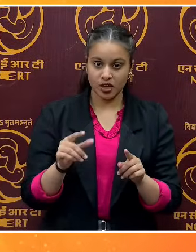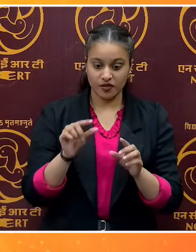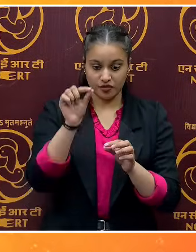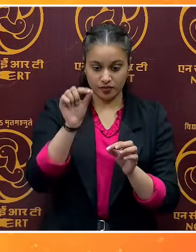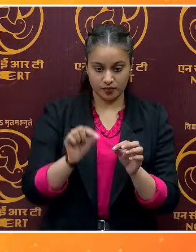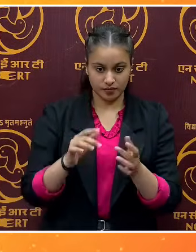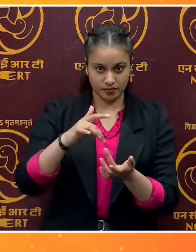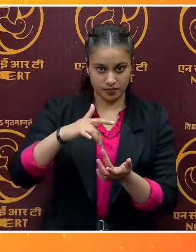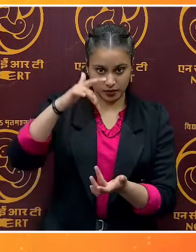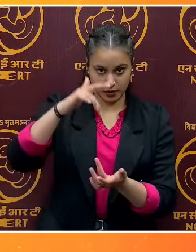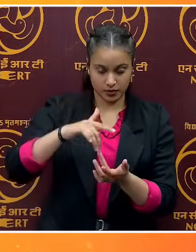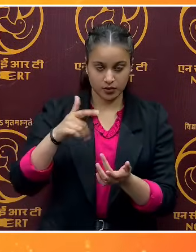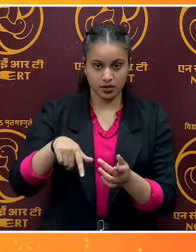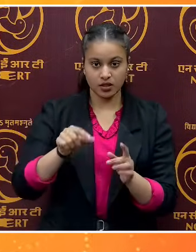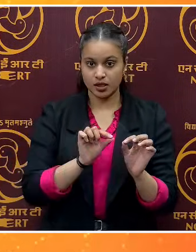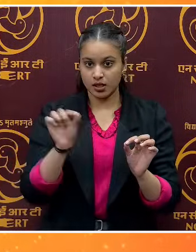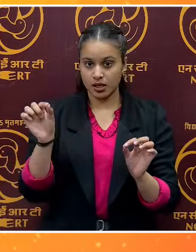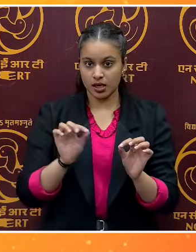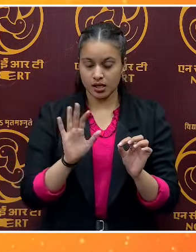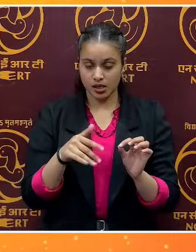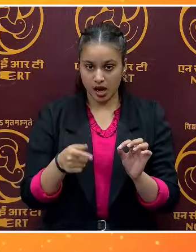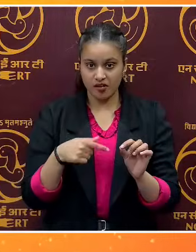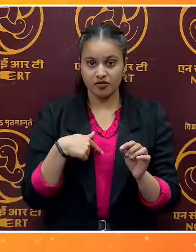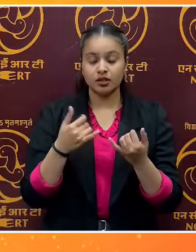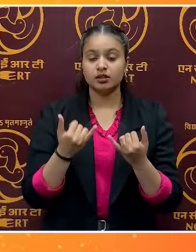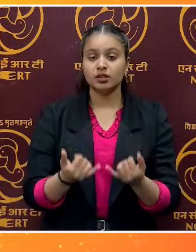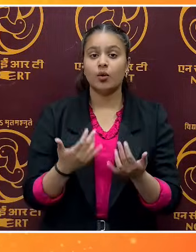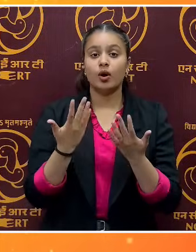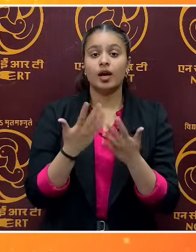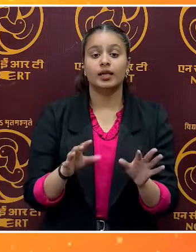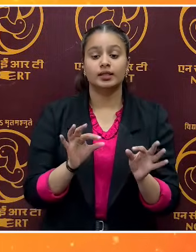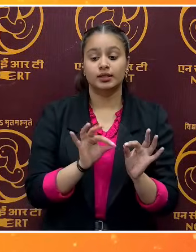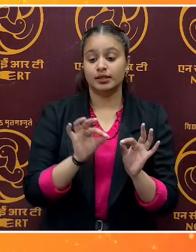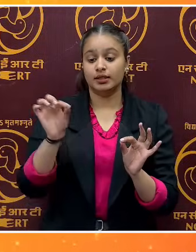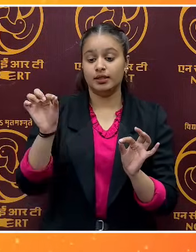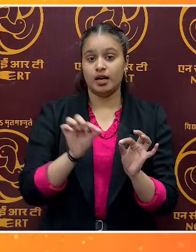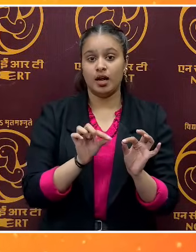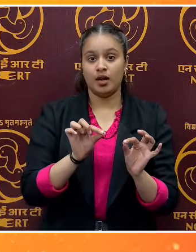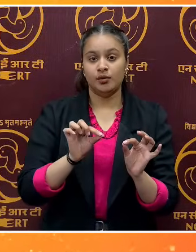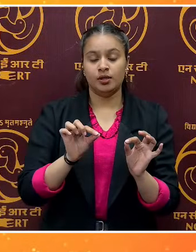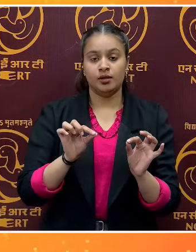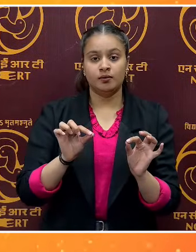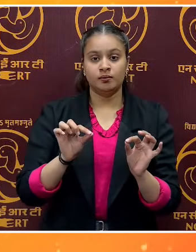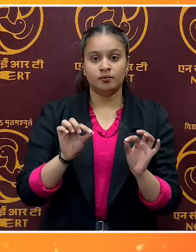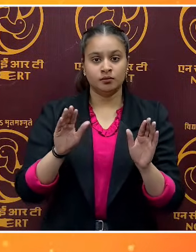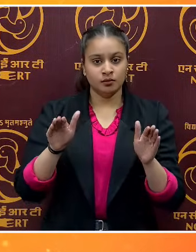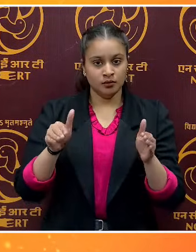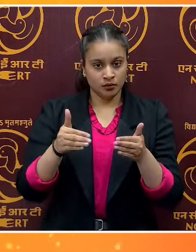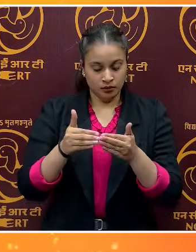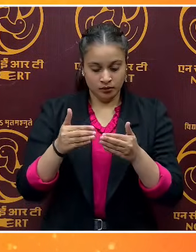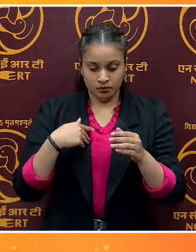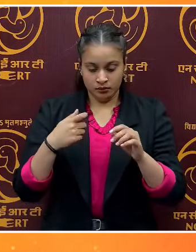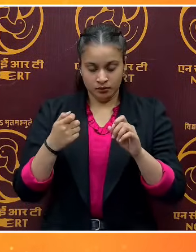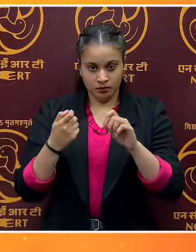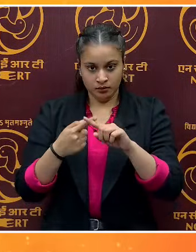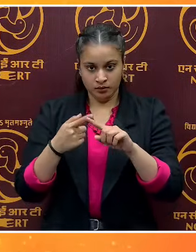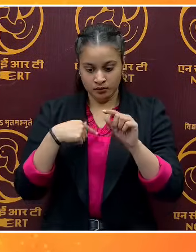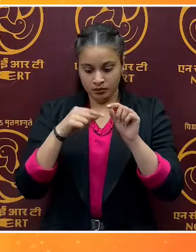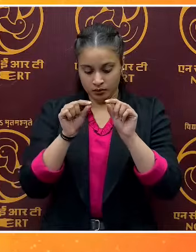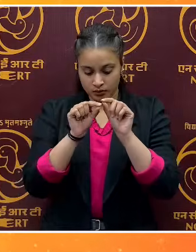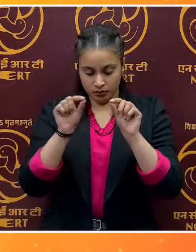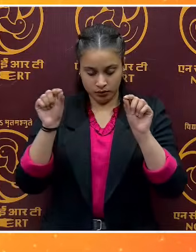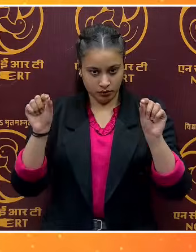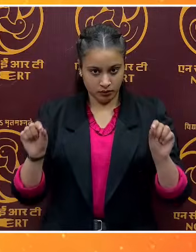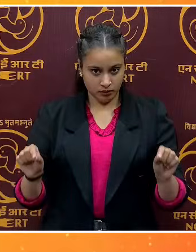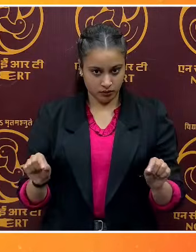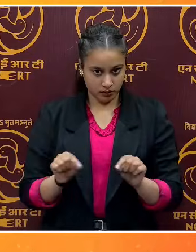perpendicular. So, this line is there. Now, wherever this diagonal meets, that will be the length of